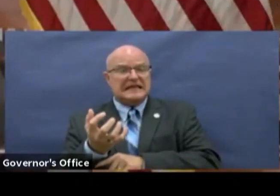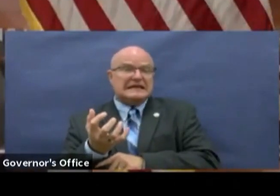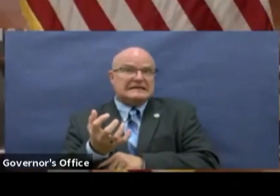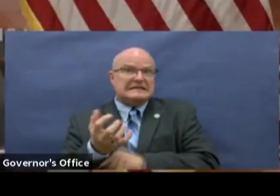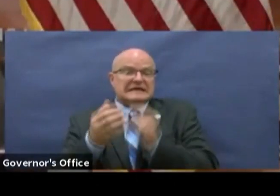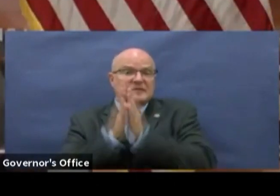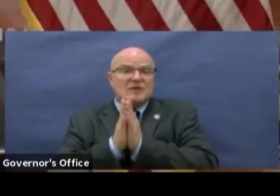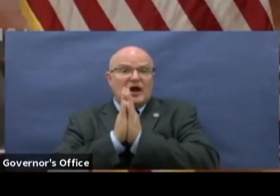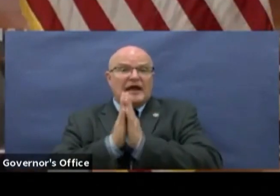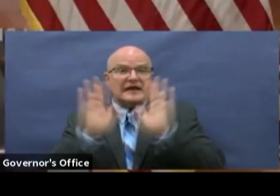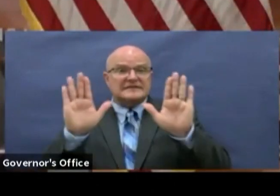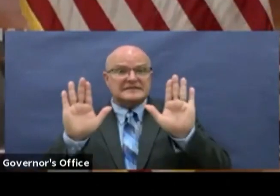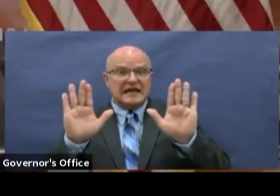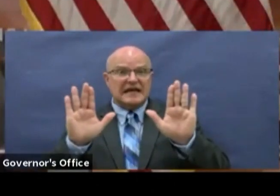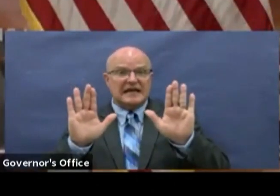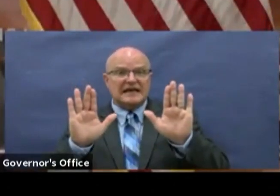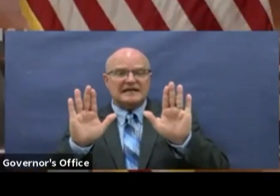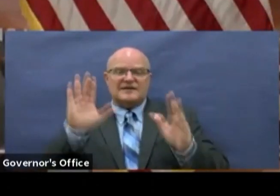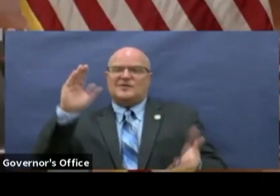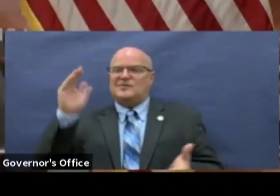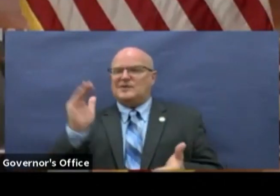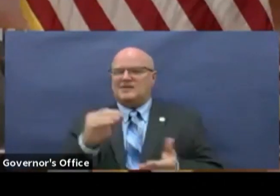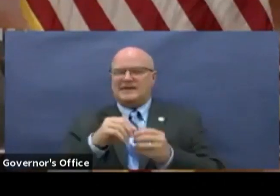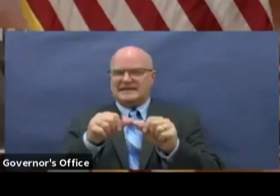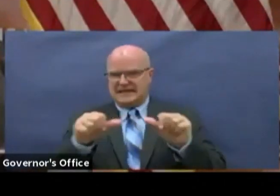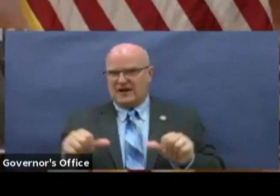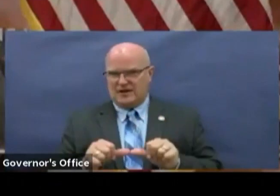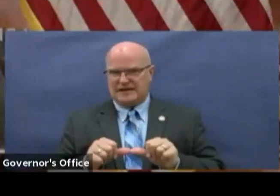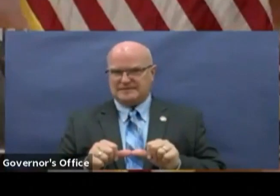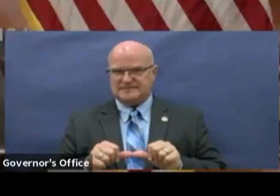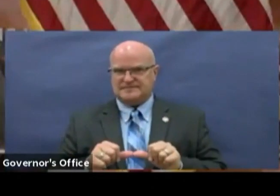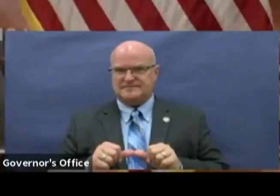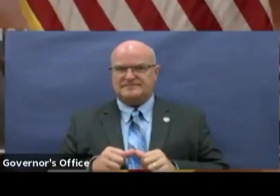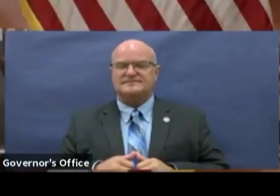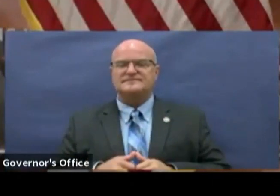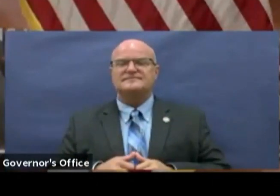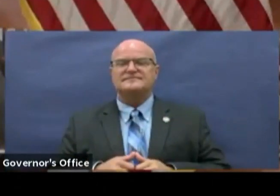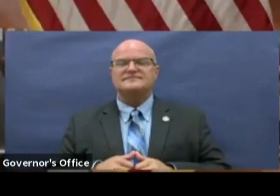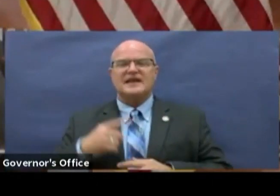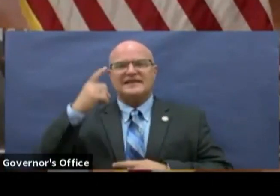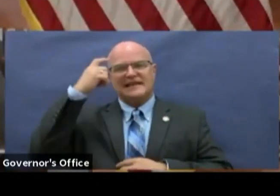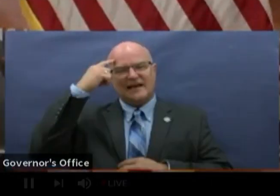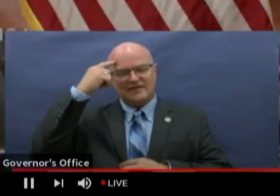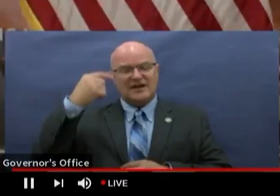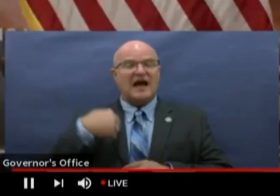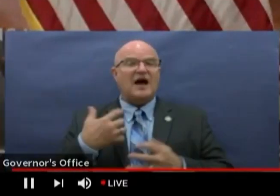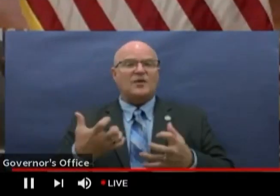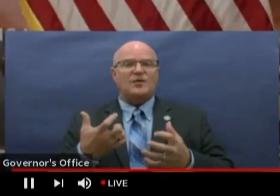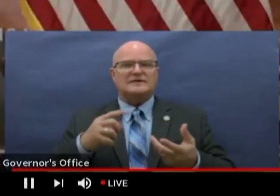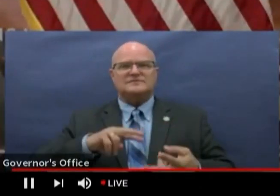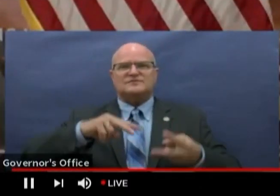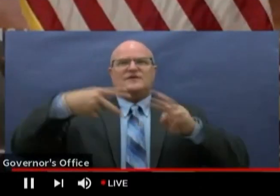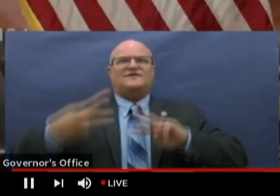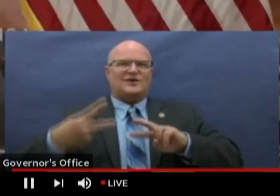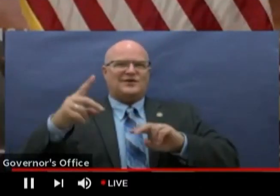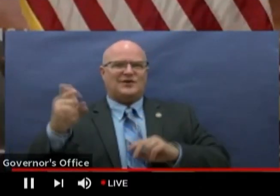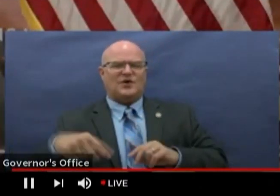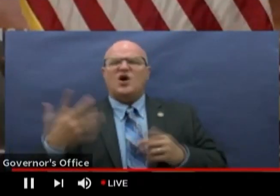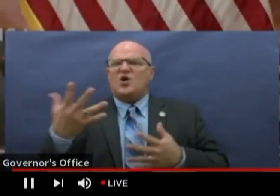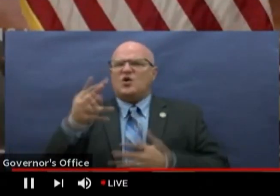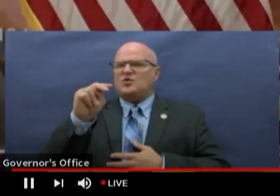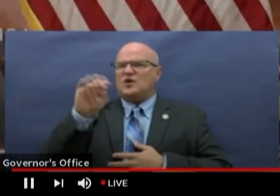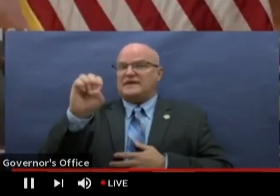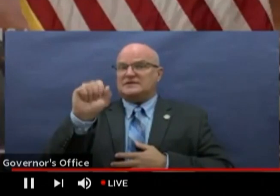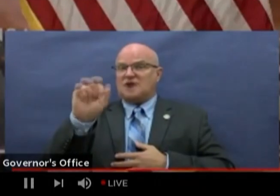on Sunday is going to bring them down in this area. Well, I would want to reverse the question. What is